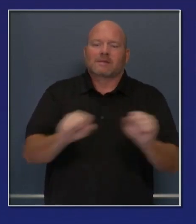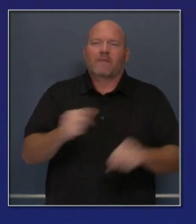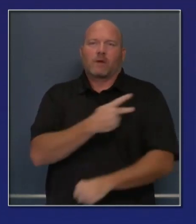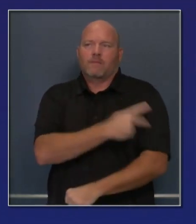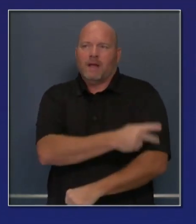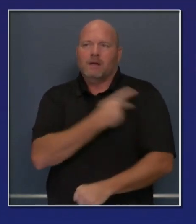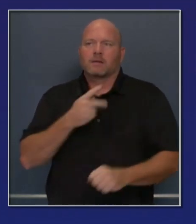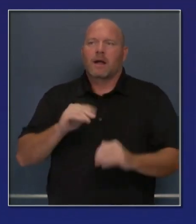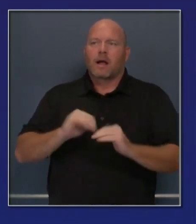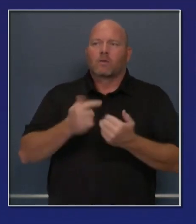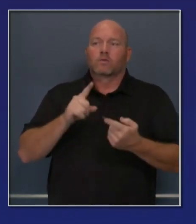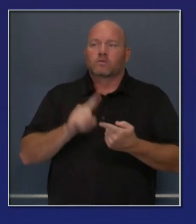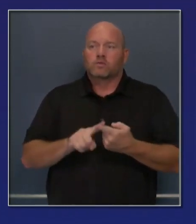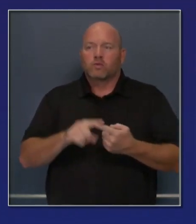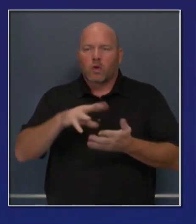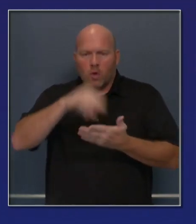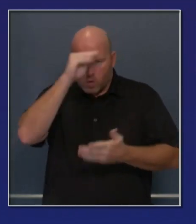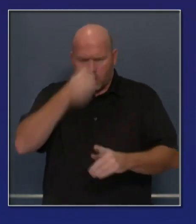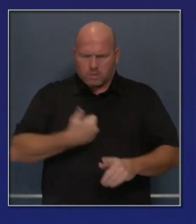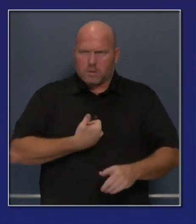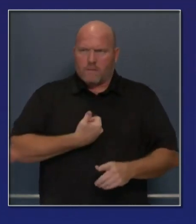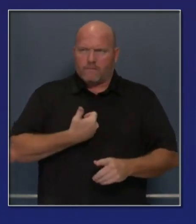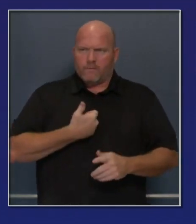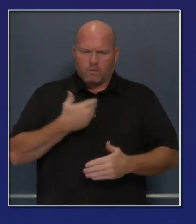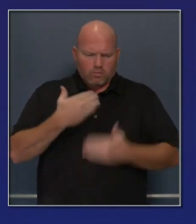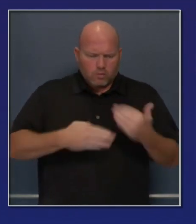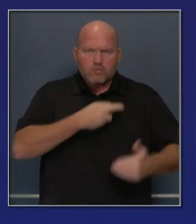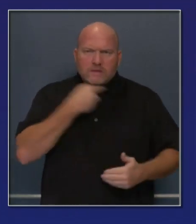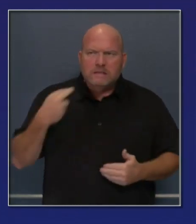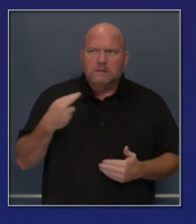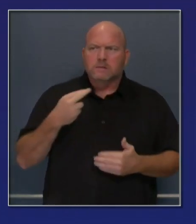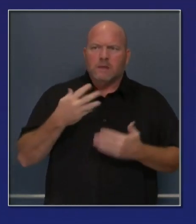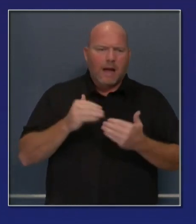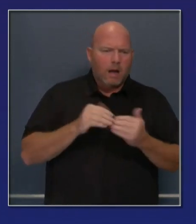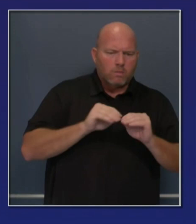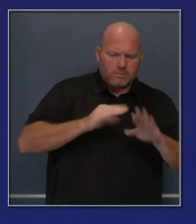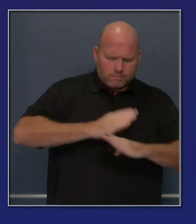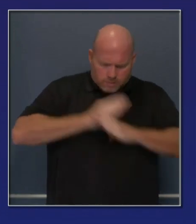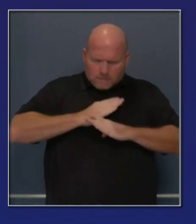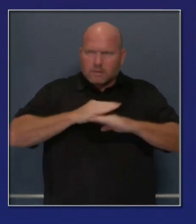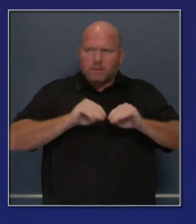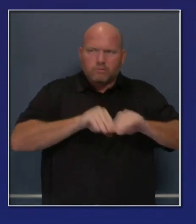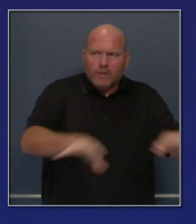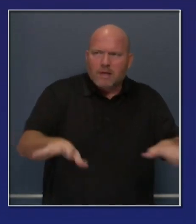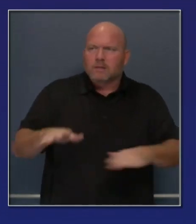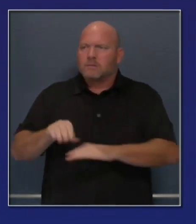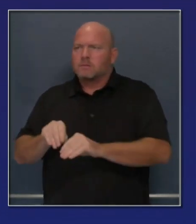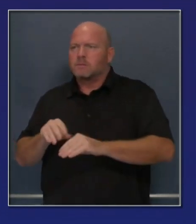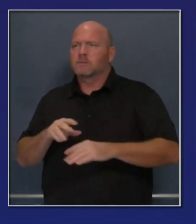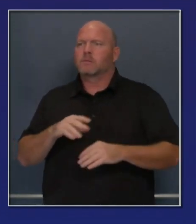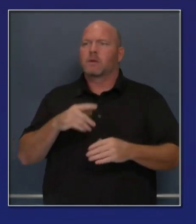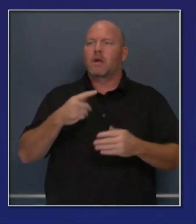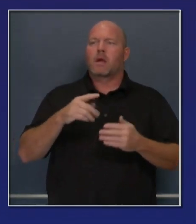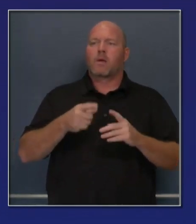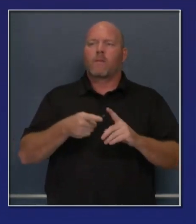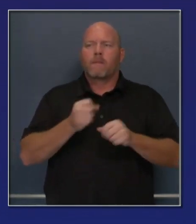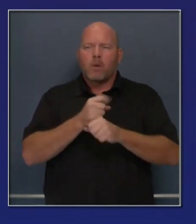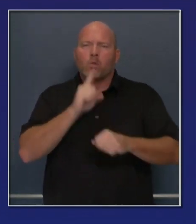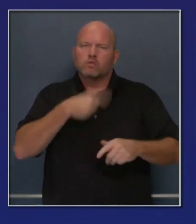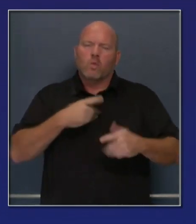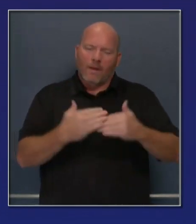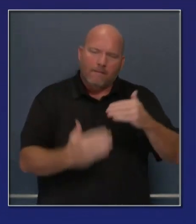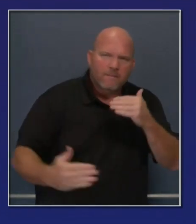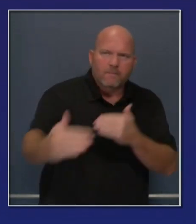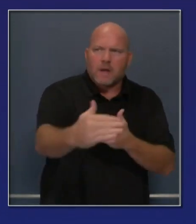health risk. From a community spread and a transmission perspective, we need to make sure we go further than that. And that's the